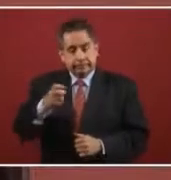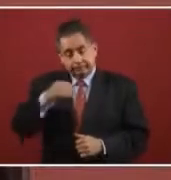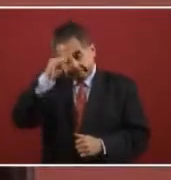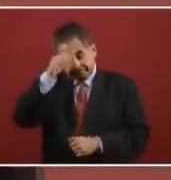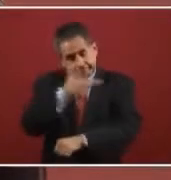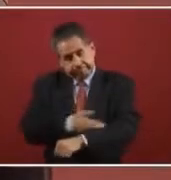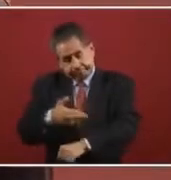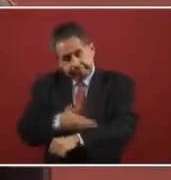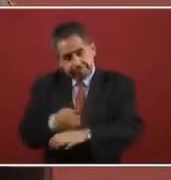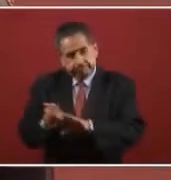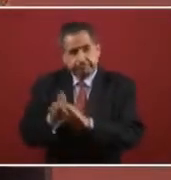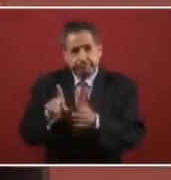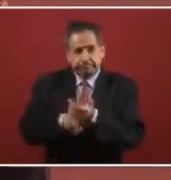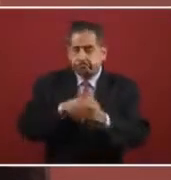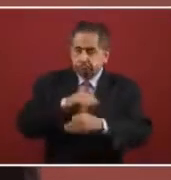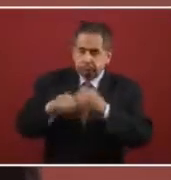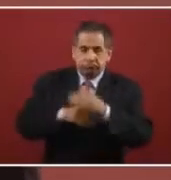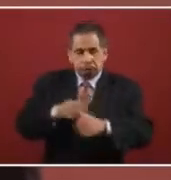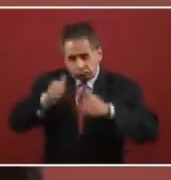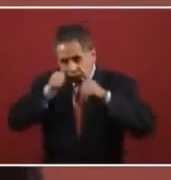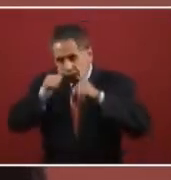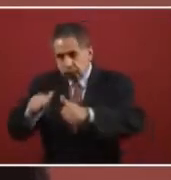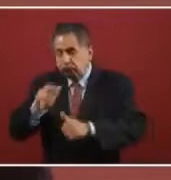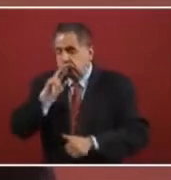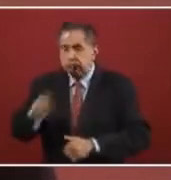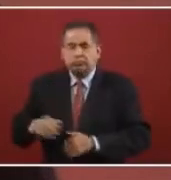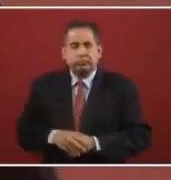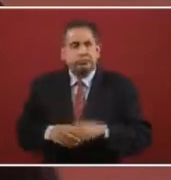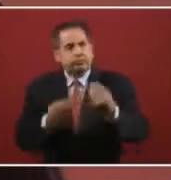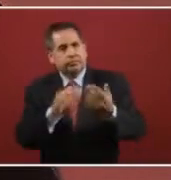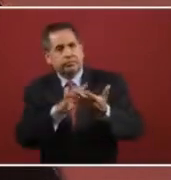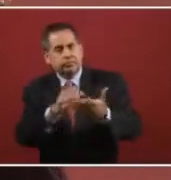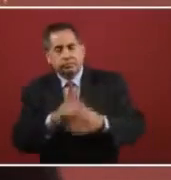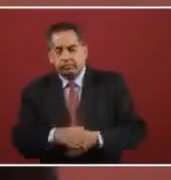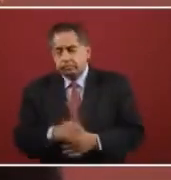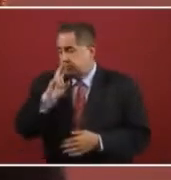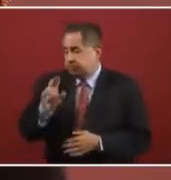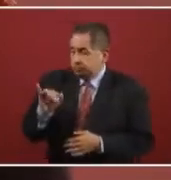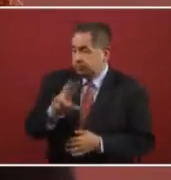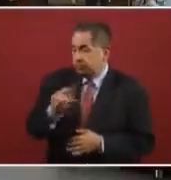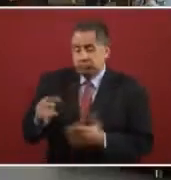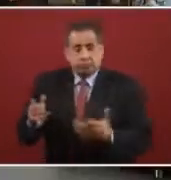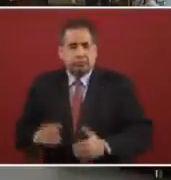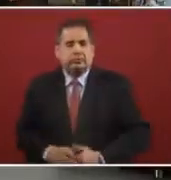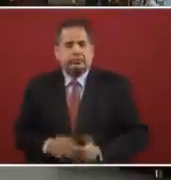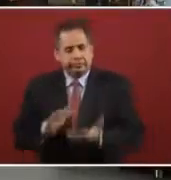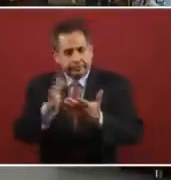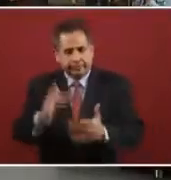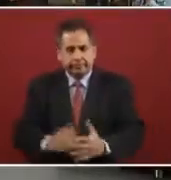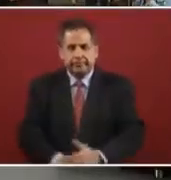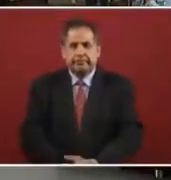in the middle of that process, so that you know there's going to be a response.